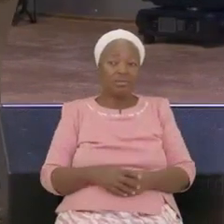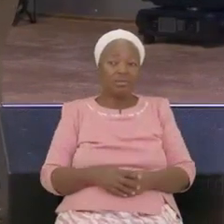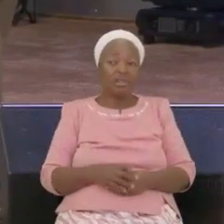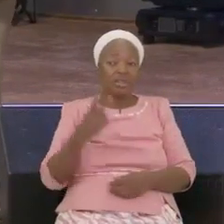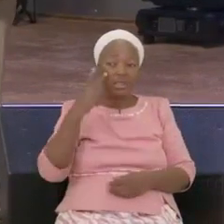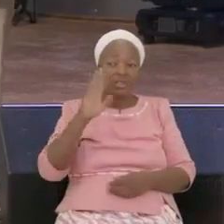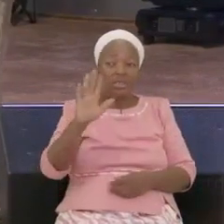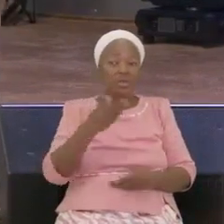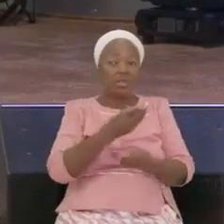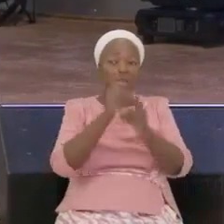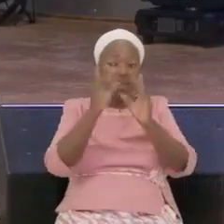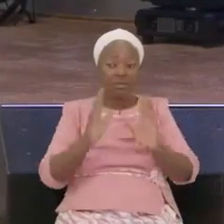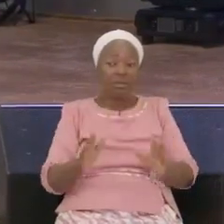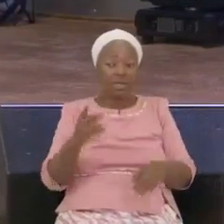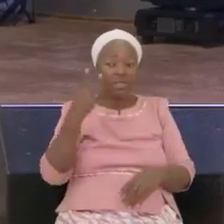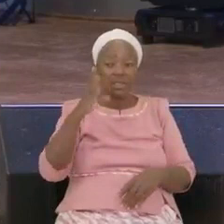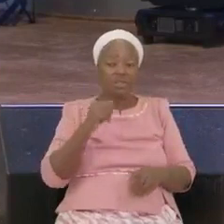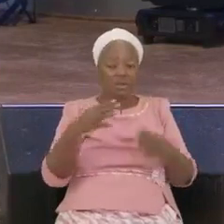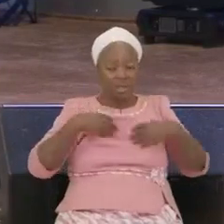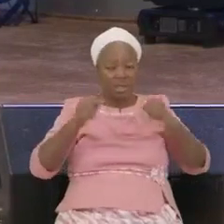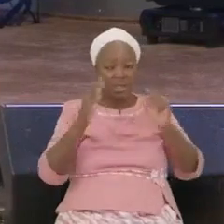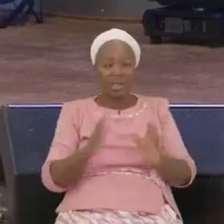See your deliverer. See your healer.